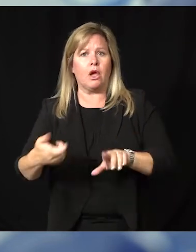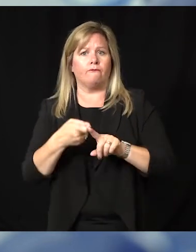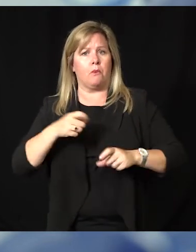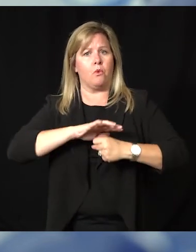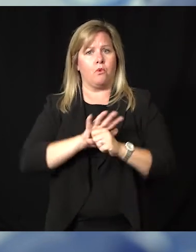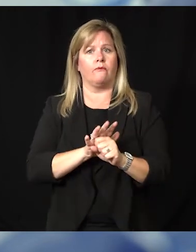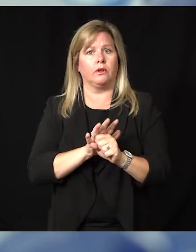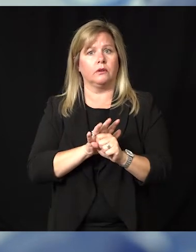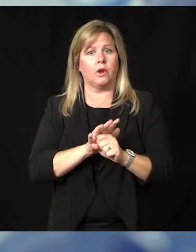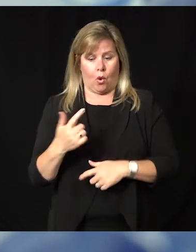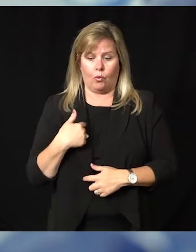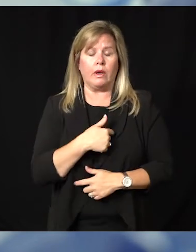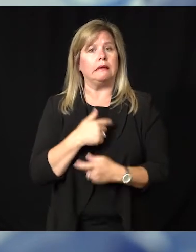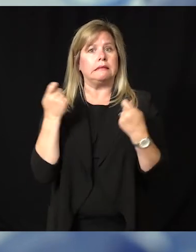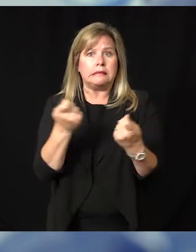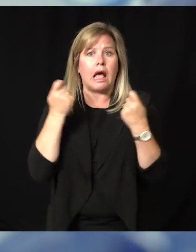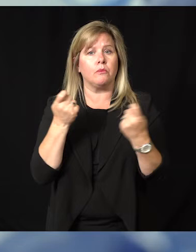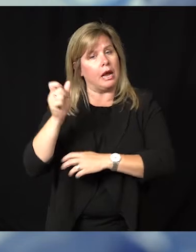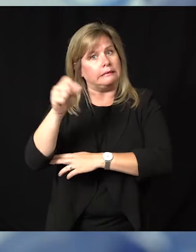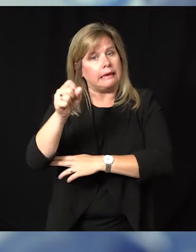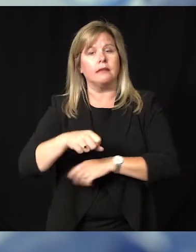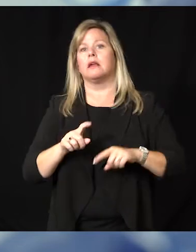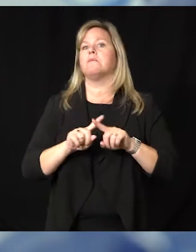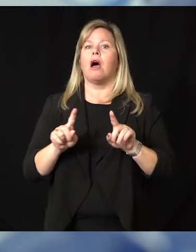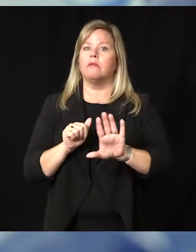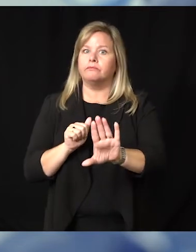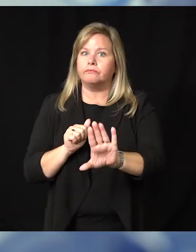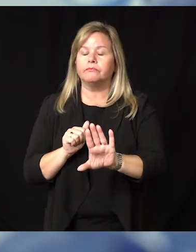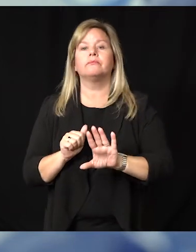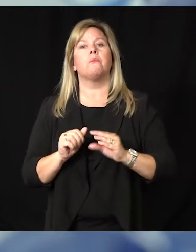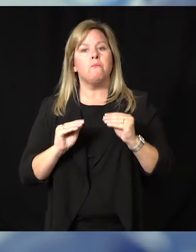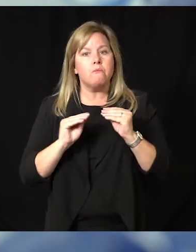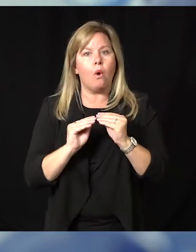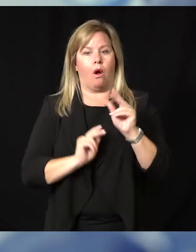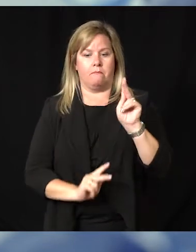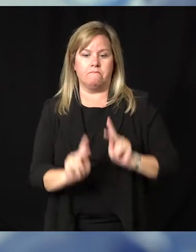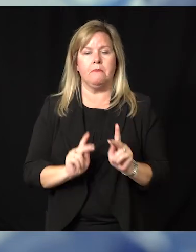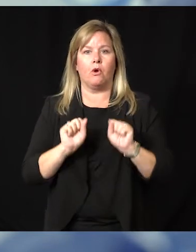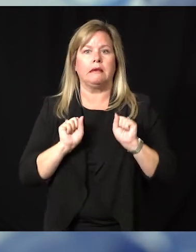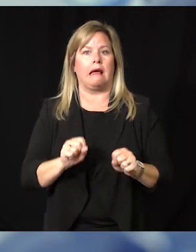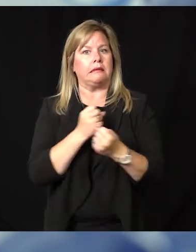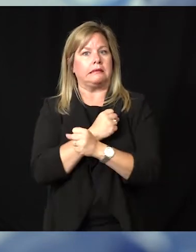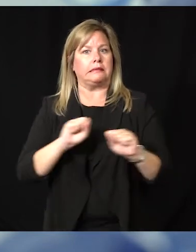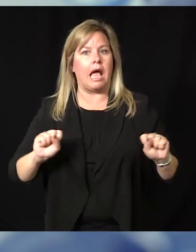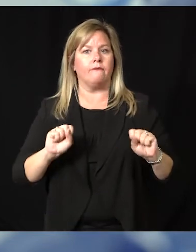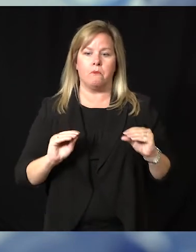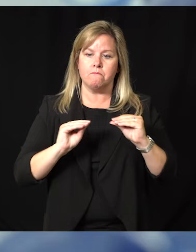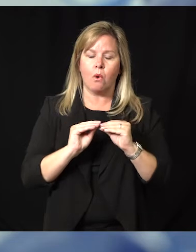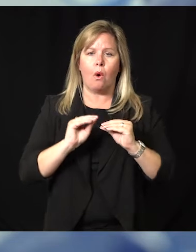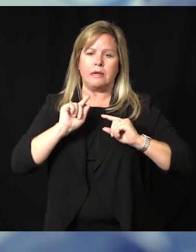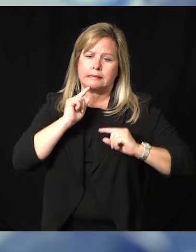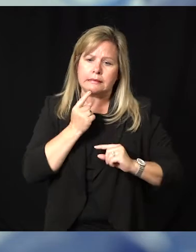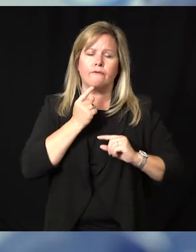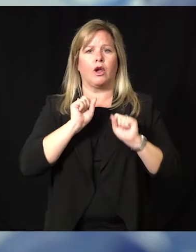while celebrating how far we've come, I want to be clear. More lives can be saved and more suffering